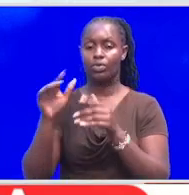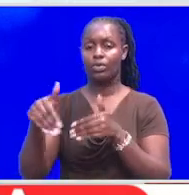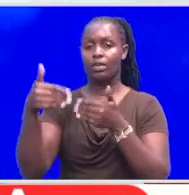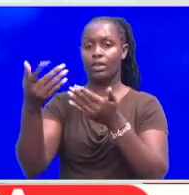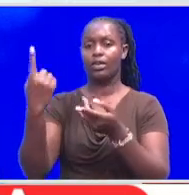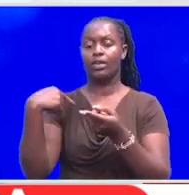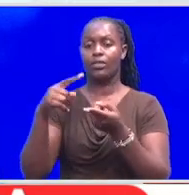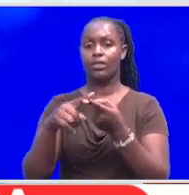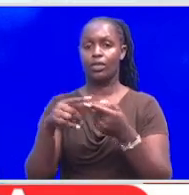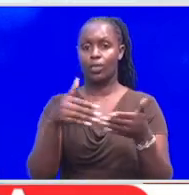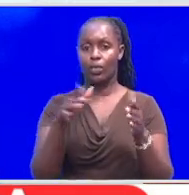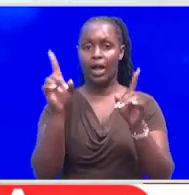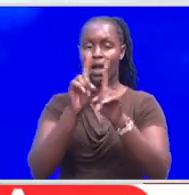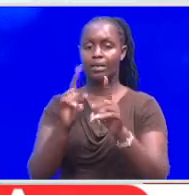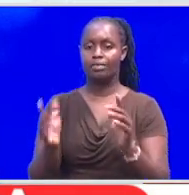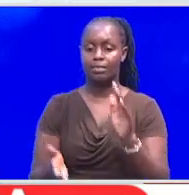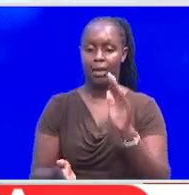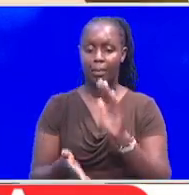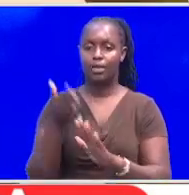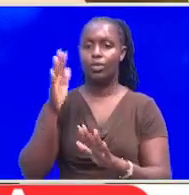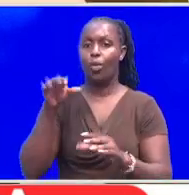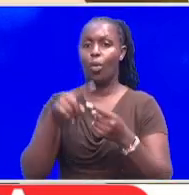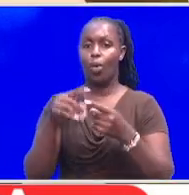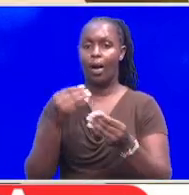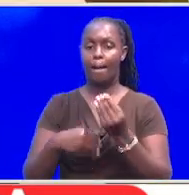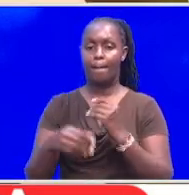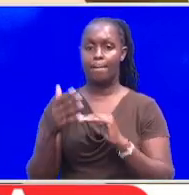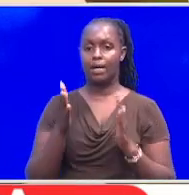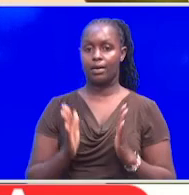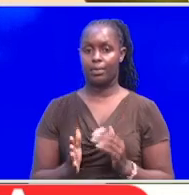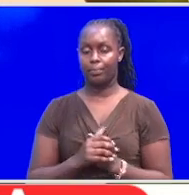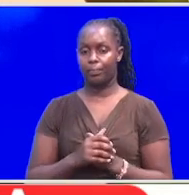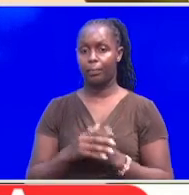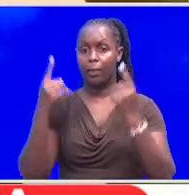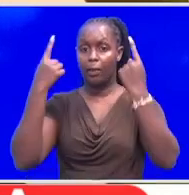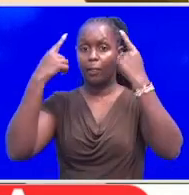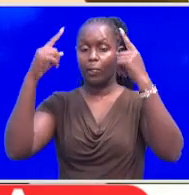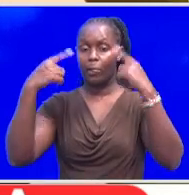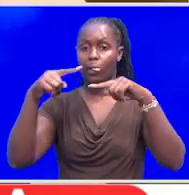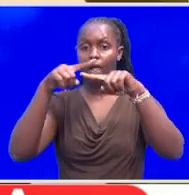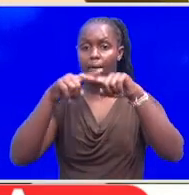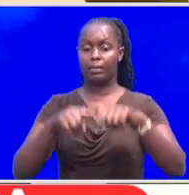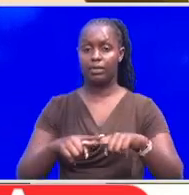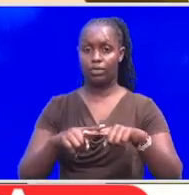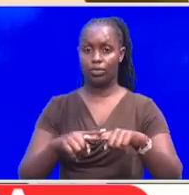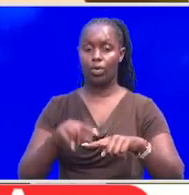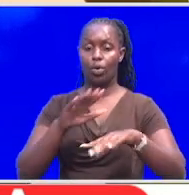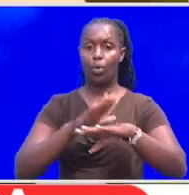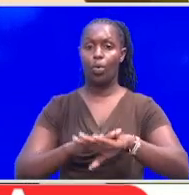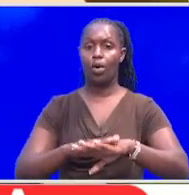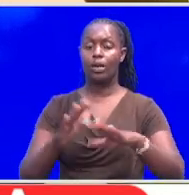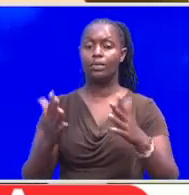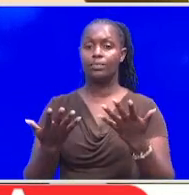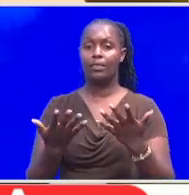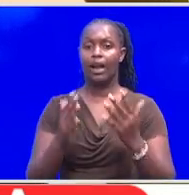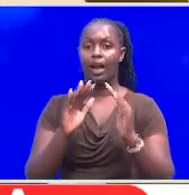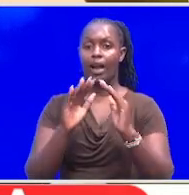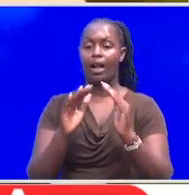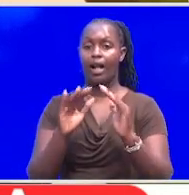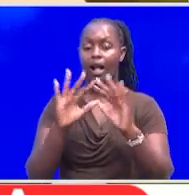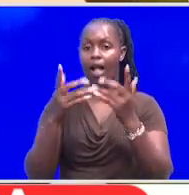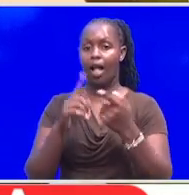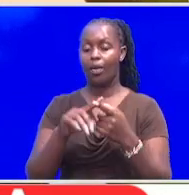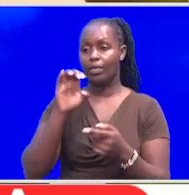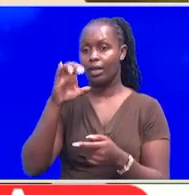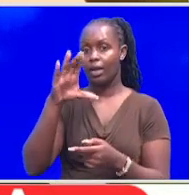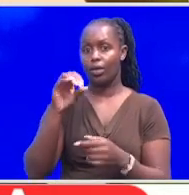encounter as a merchant or a buyer. The success depends on the way the whole ecosystem,